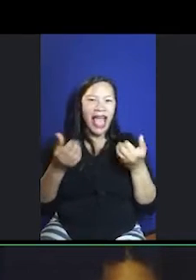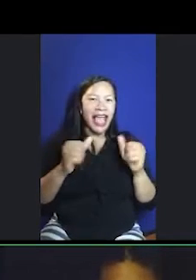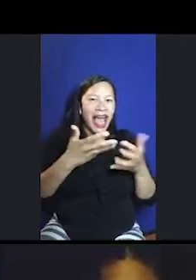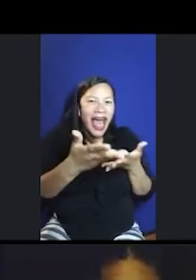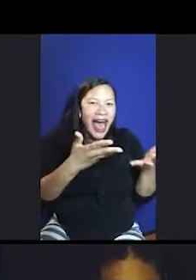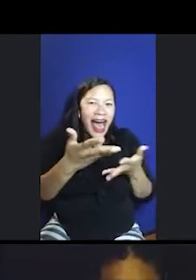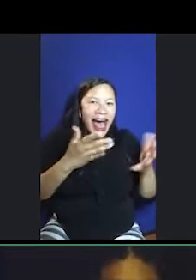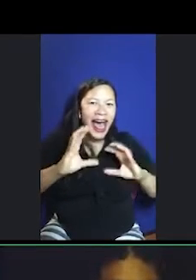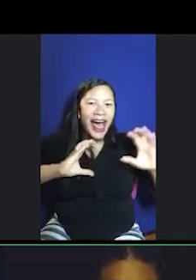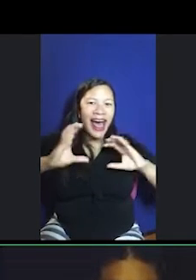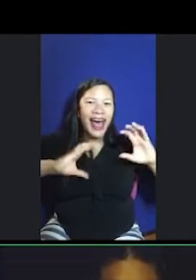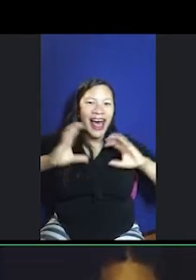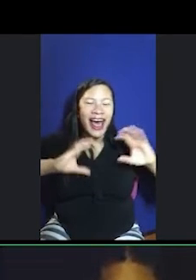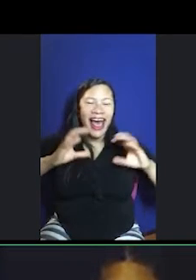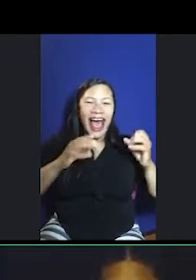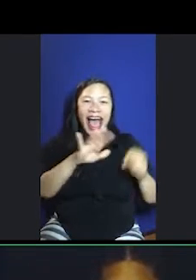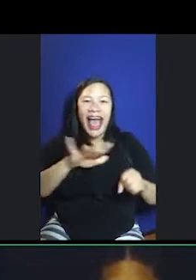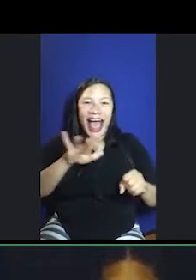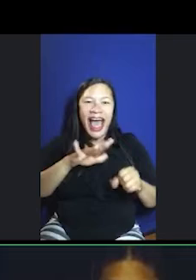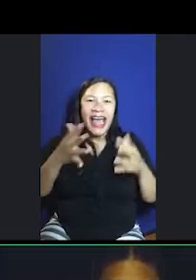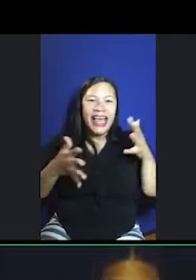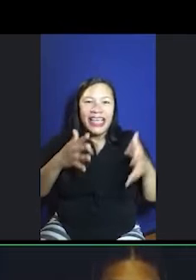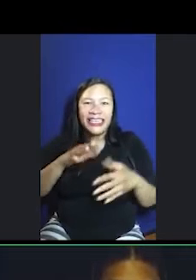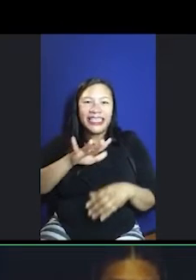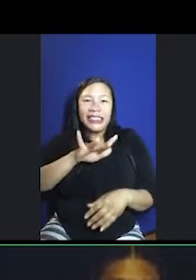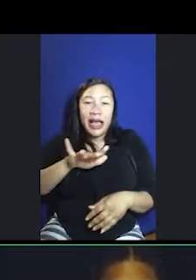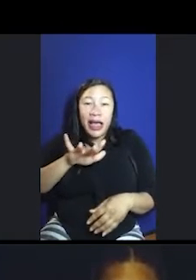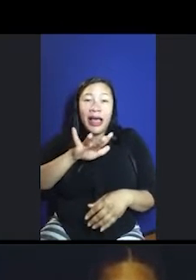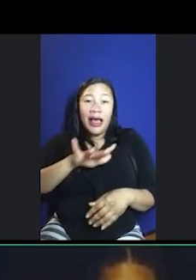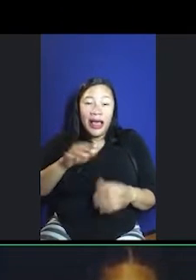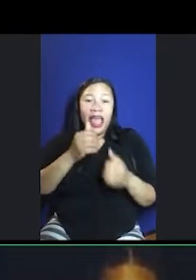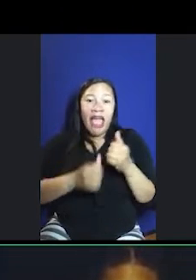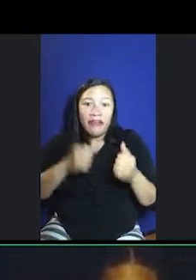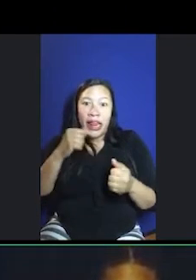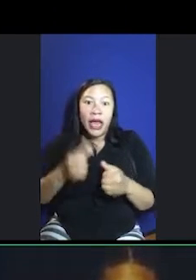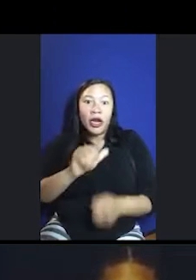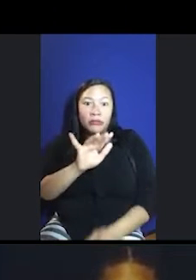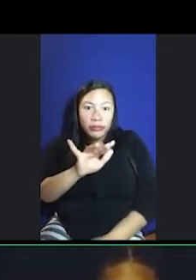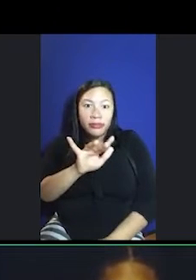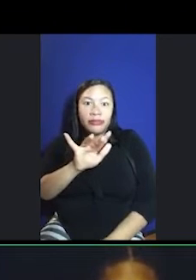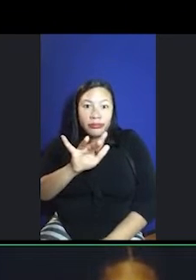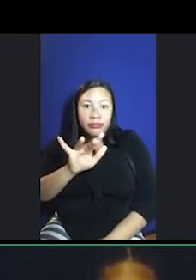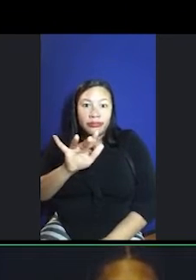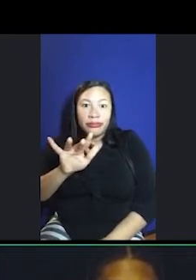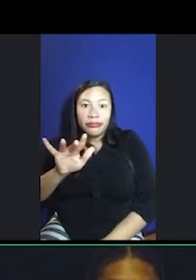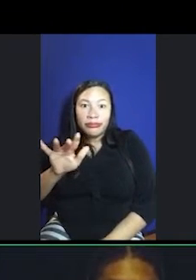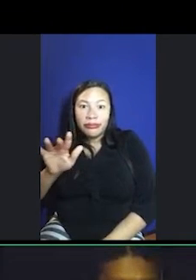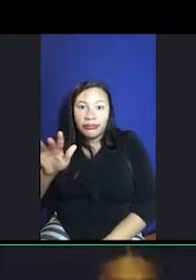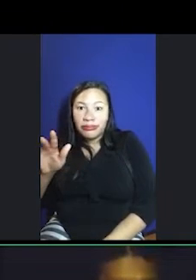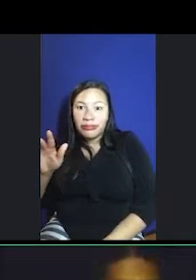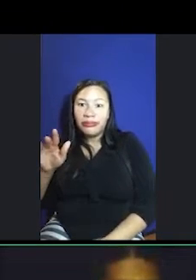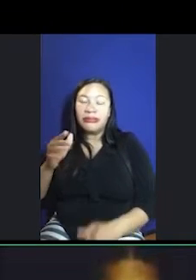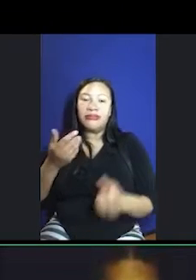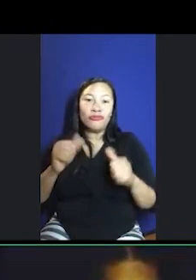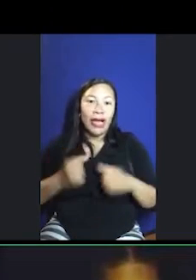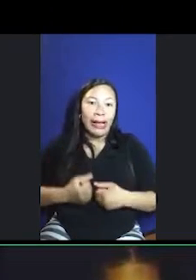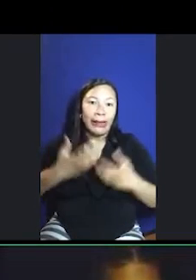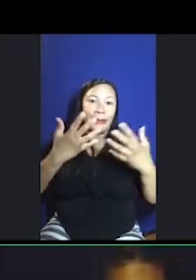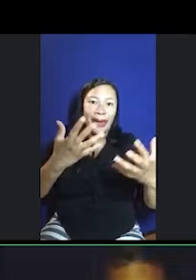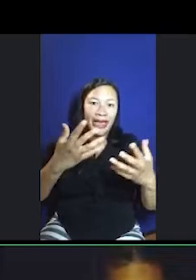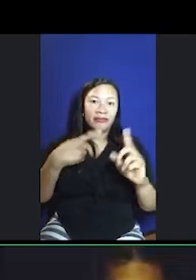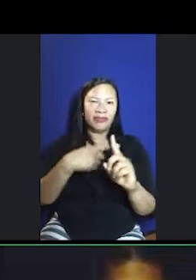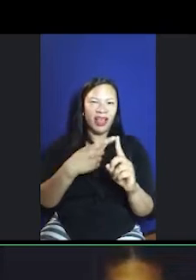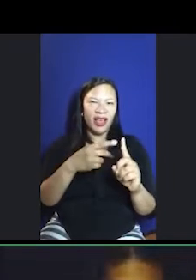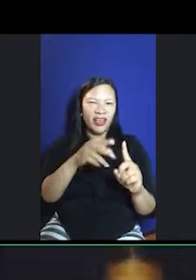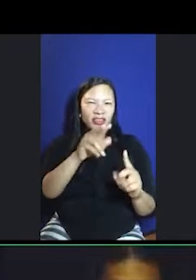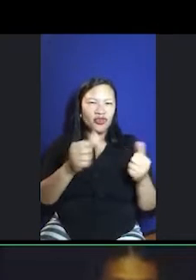back, using my hand to spell the alphabet Hmm. and get what I wanted to say out and try to